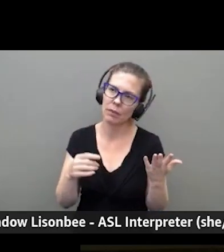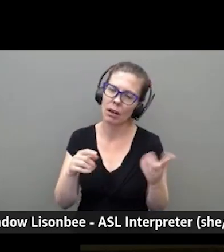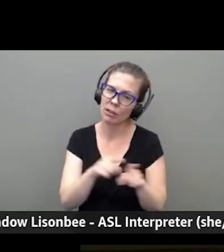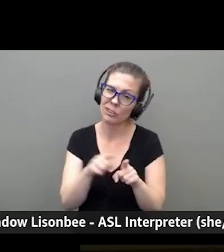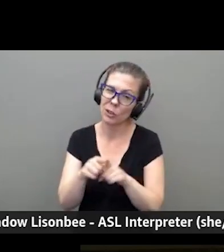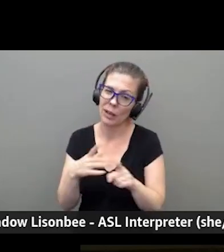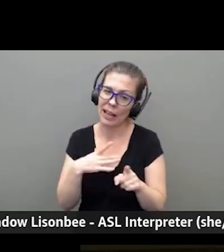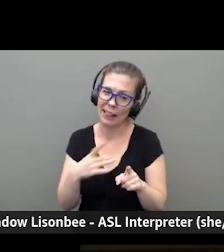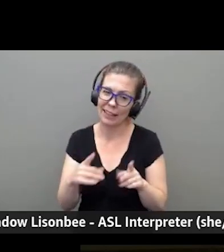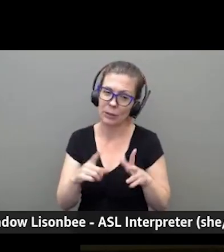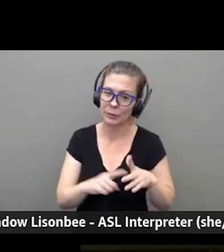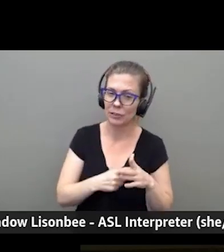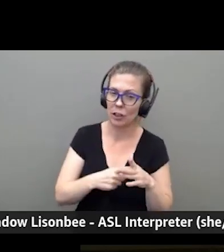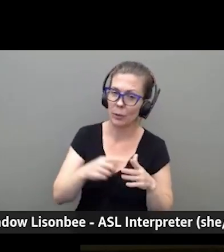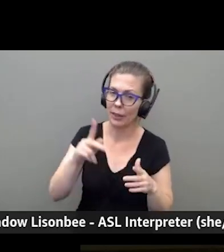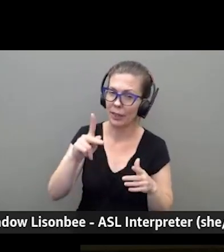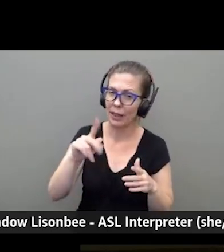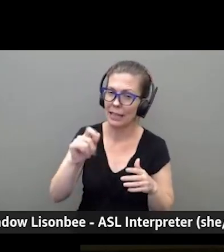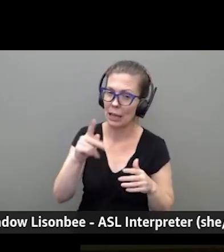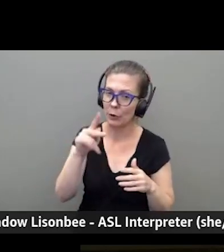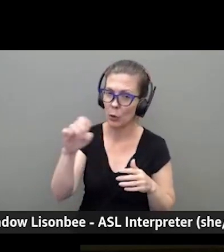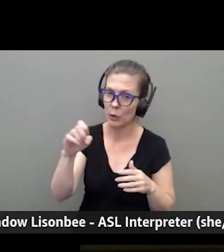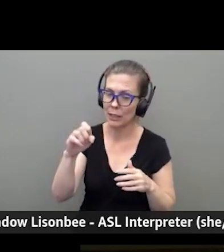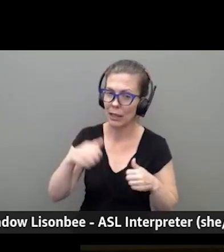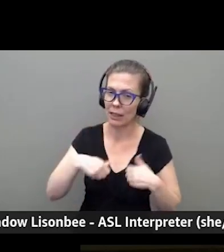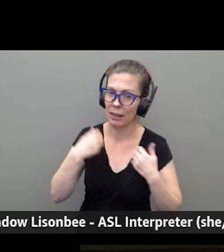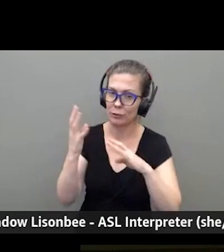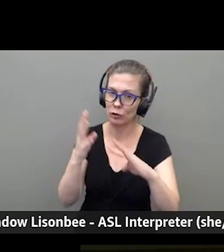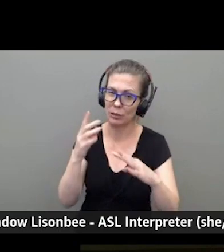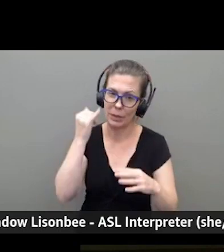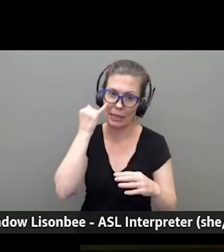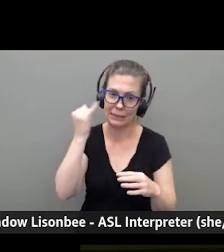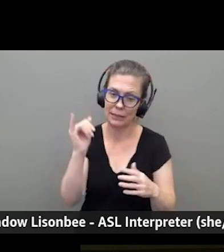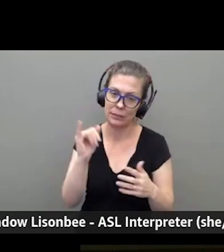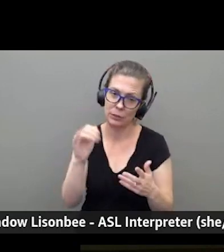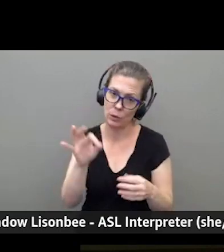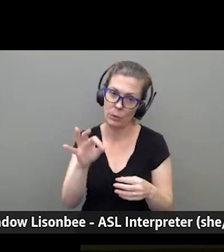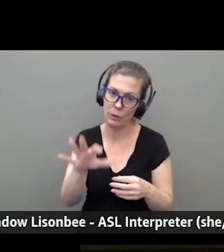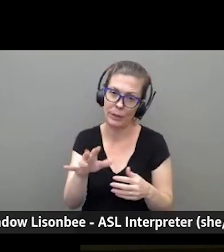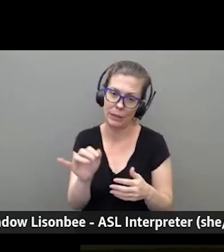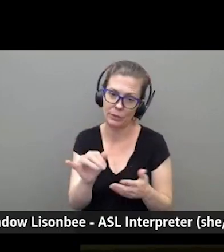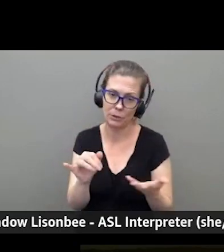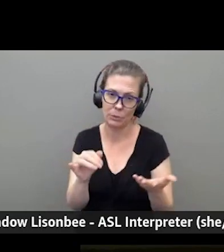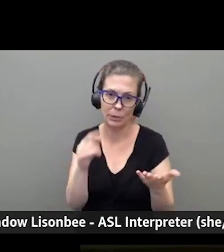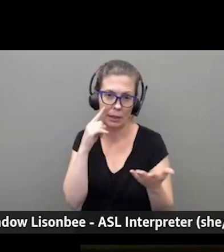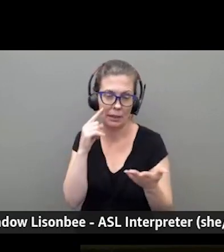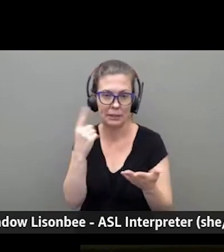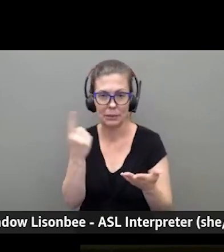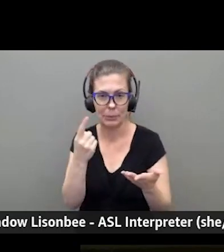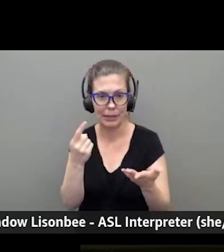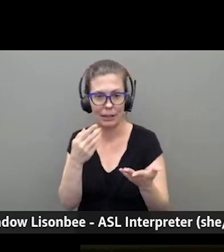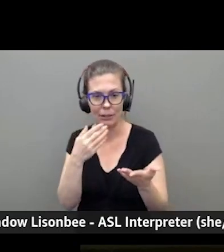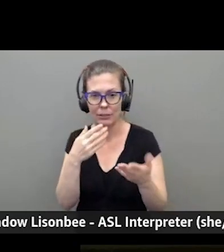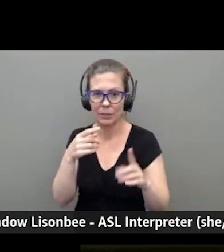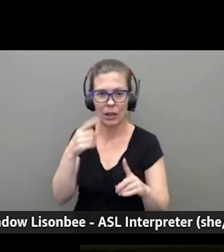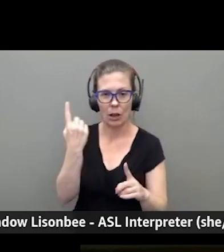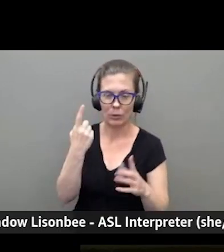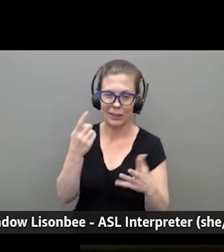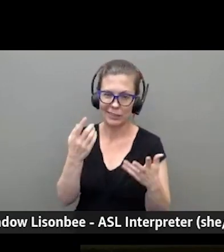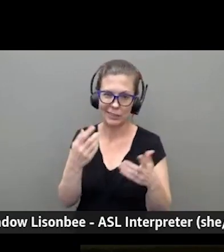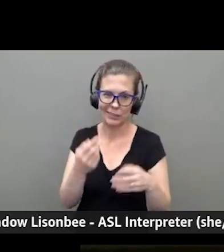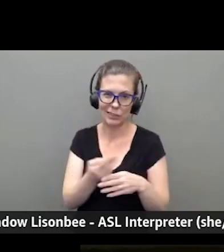when we are here, the karaoke live stream idea too. I just throw that out too, but I think somebody's probably got a corner on karaoke.